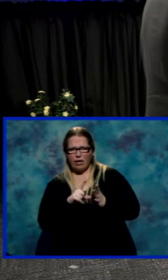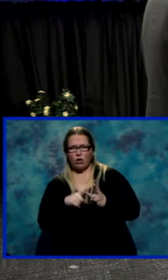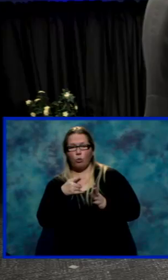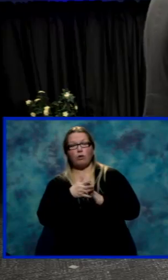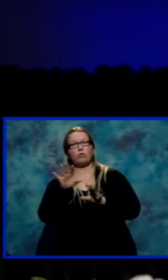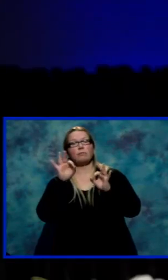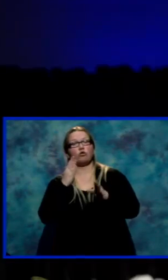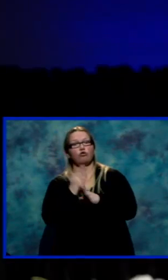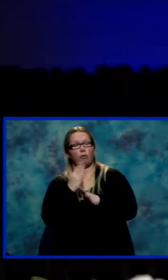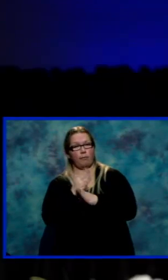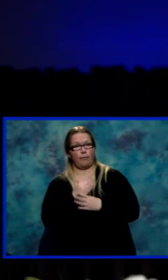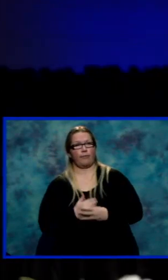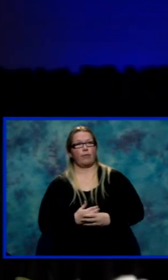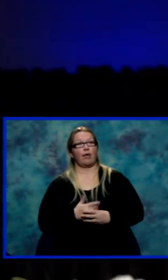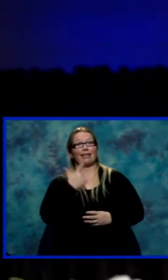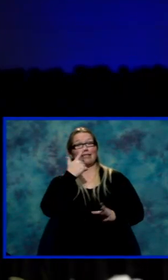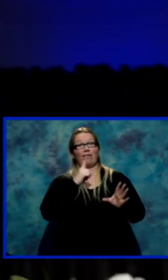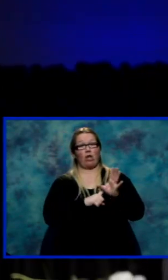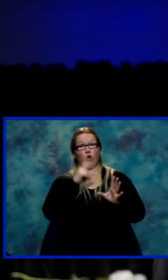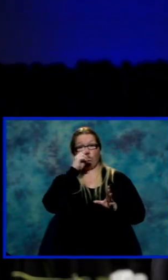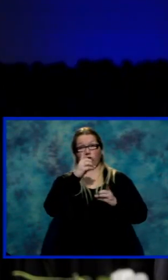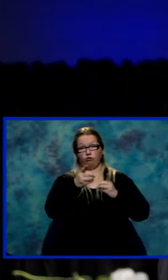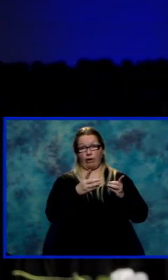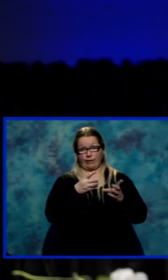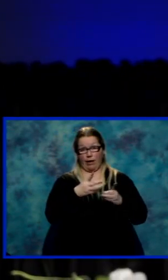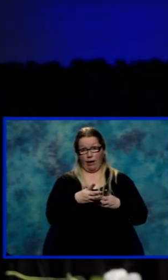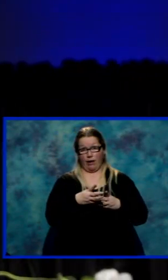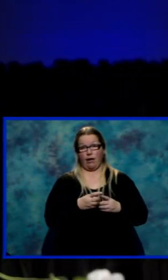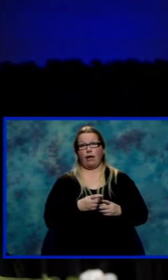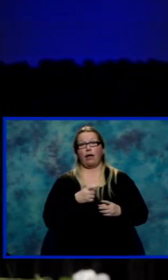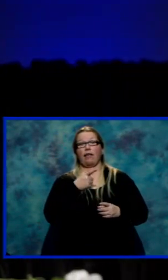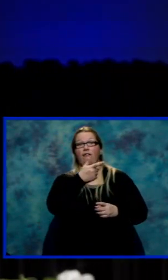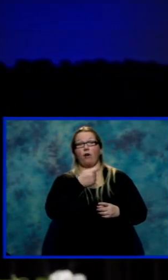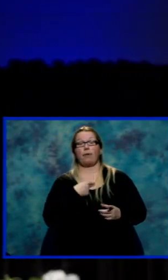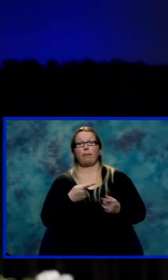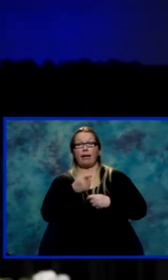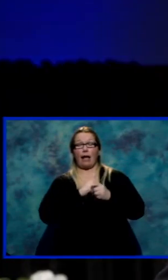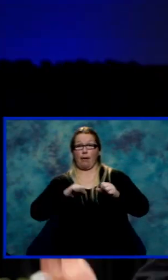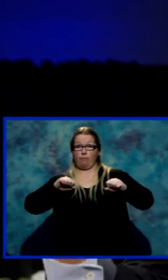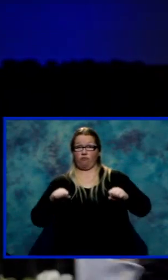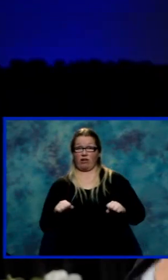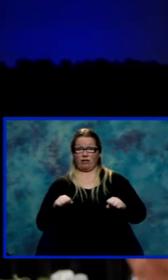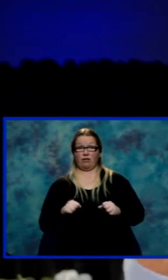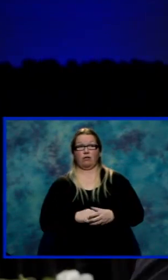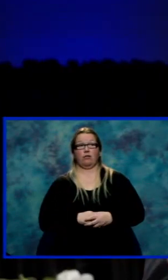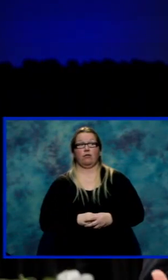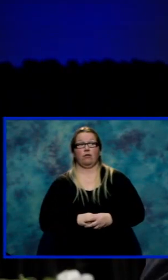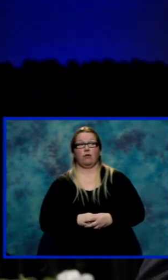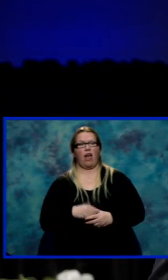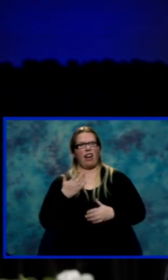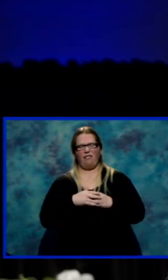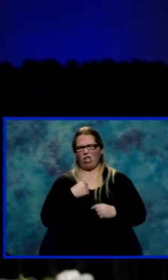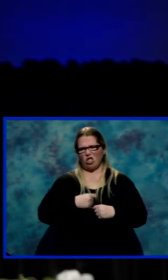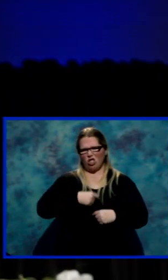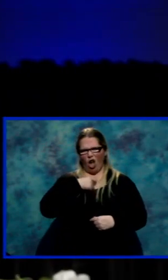special job in the West. So after 7 years as youth director, they invited me to come and become the president, and I stood up. I never wore ties. I